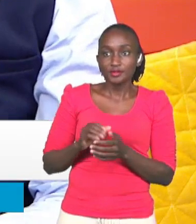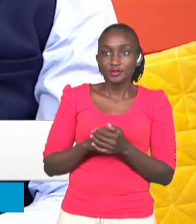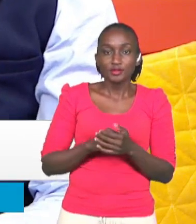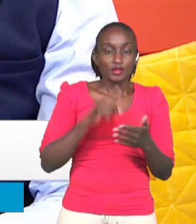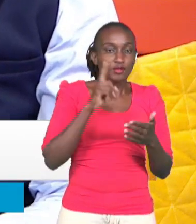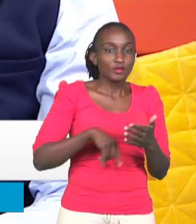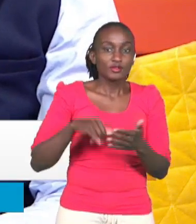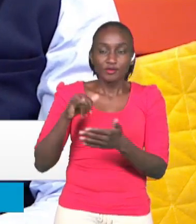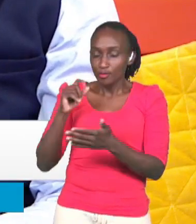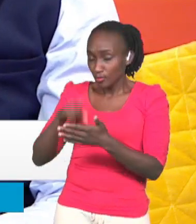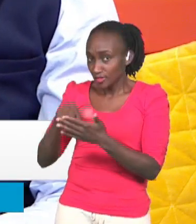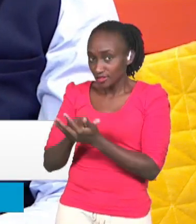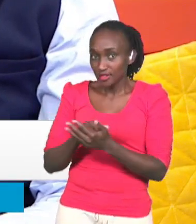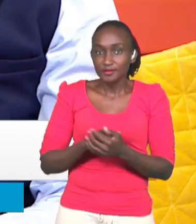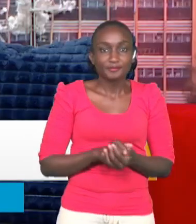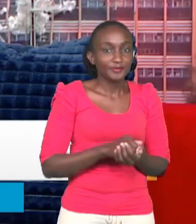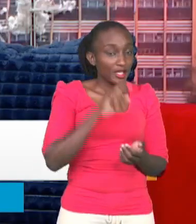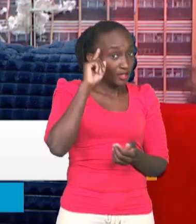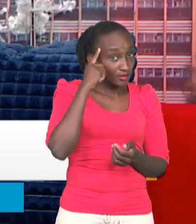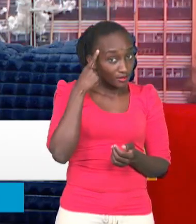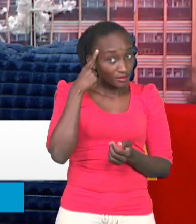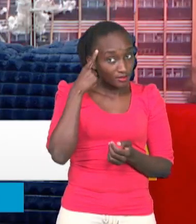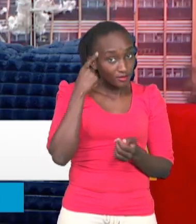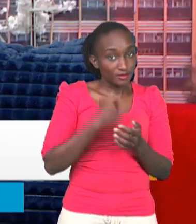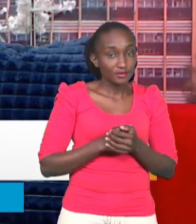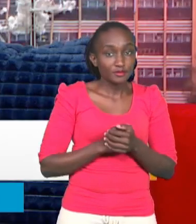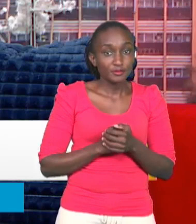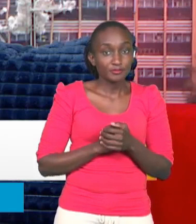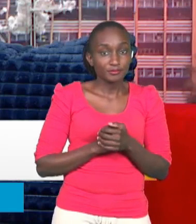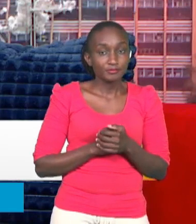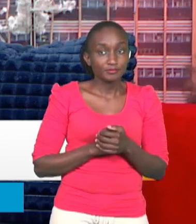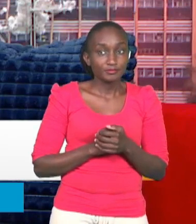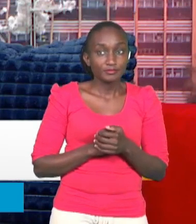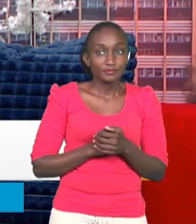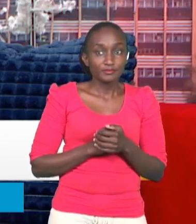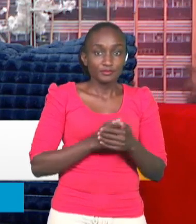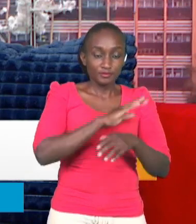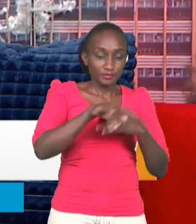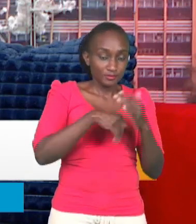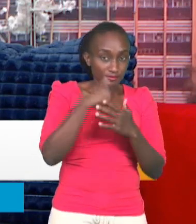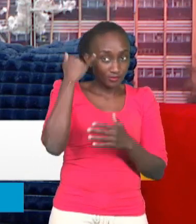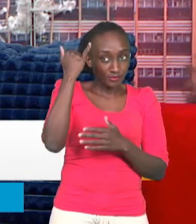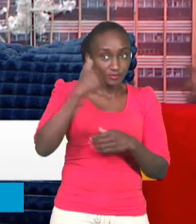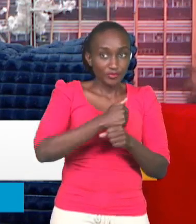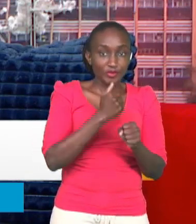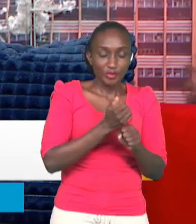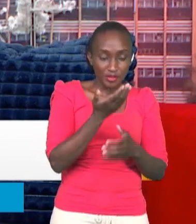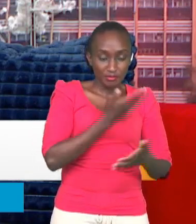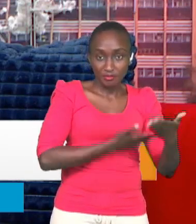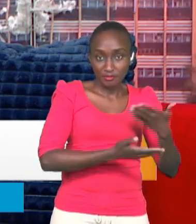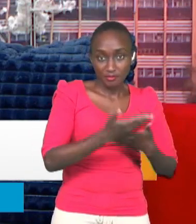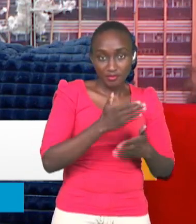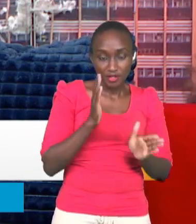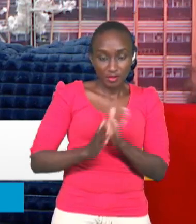What is that, man? Yeah, I think that's what the whole idea of making mediation